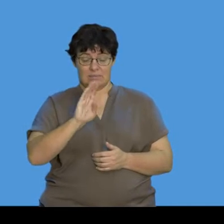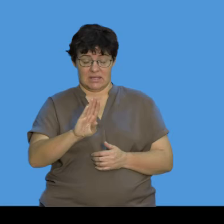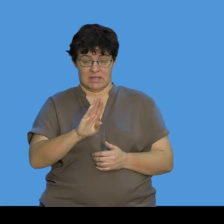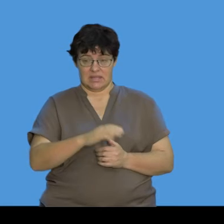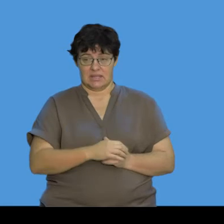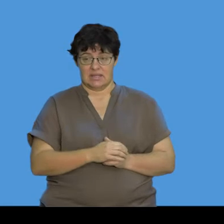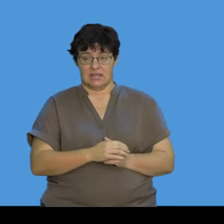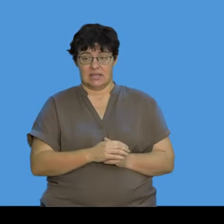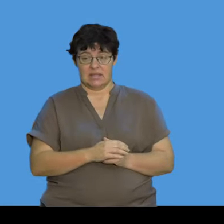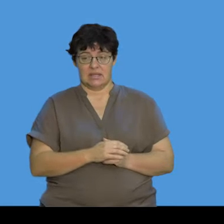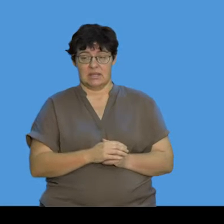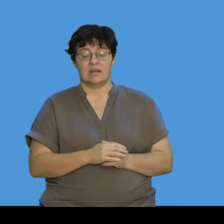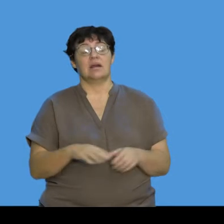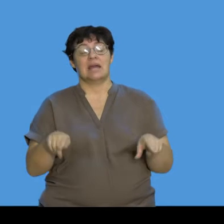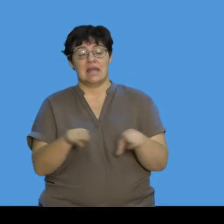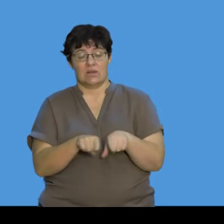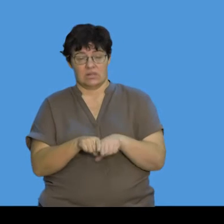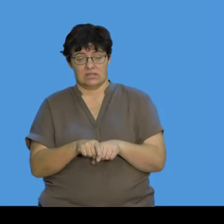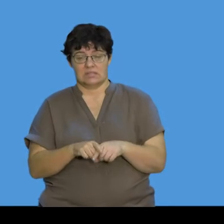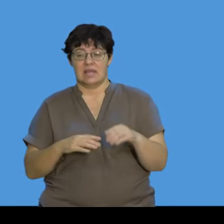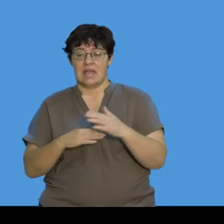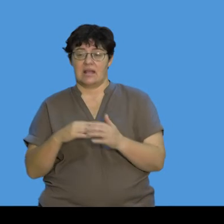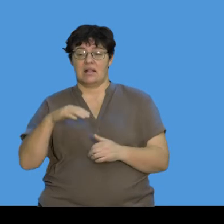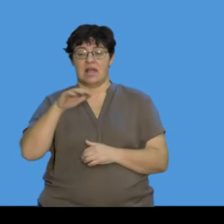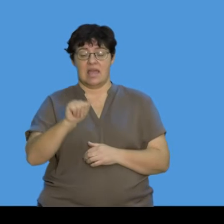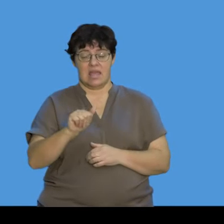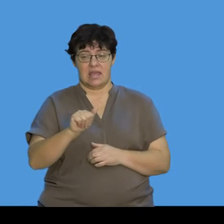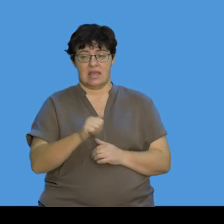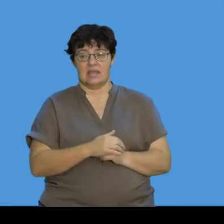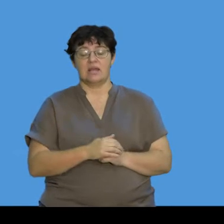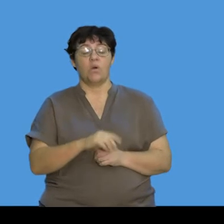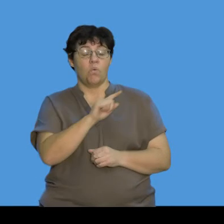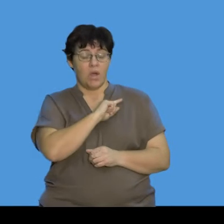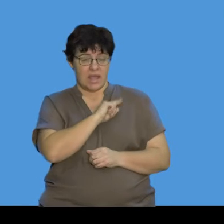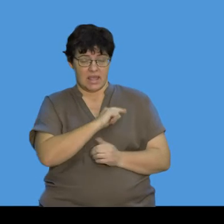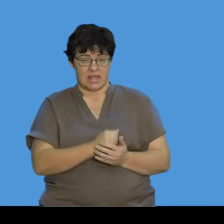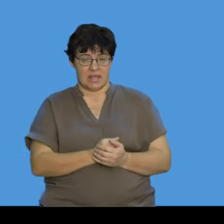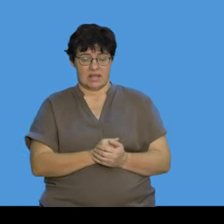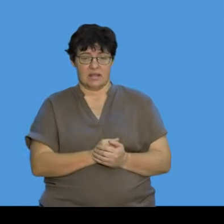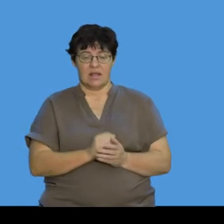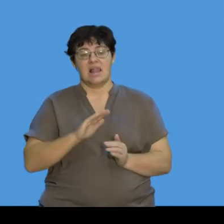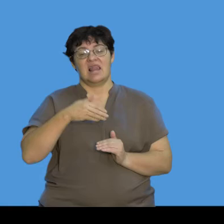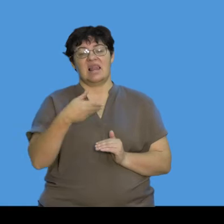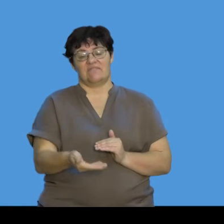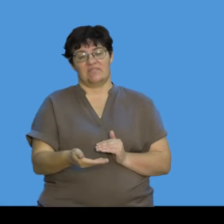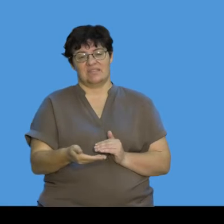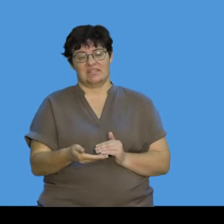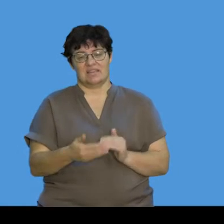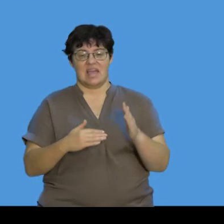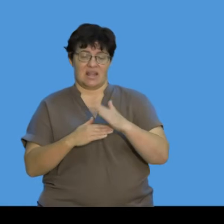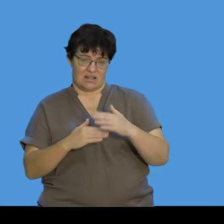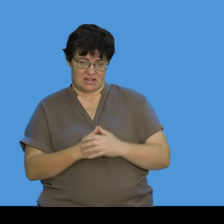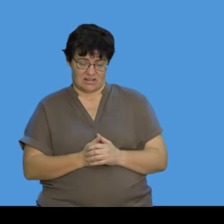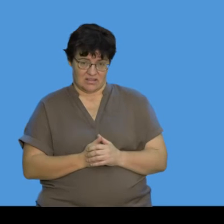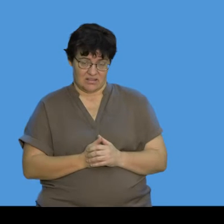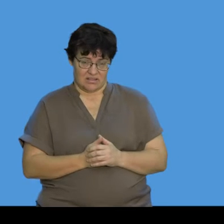ECB, which will then be equals to the angle A, and my reason will be remaining angles.